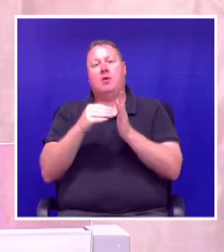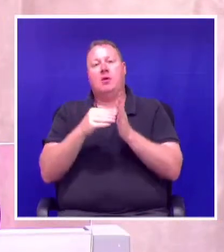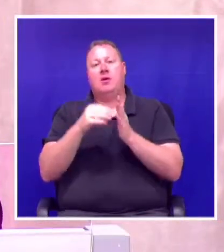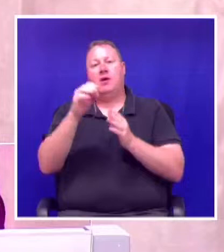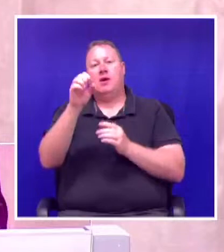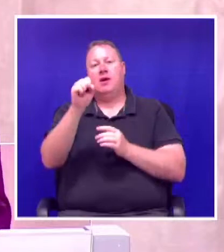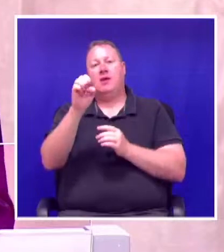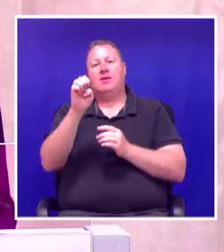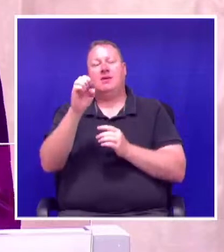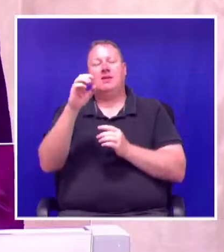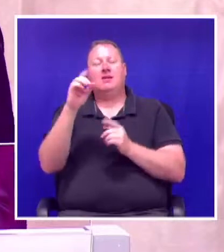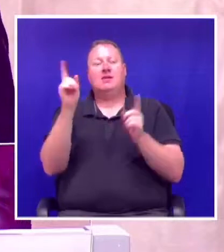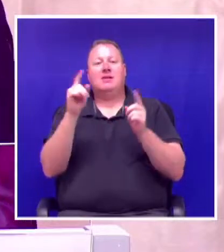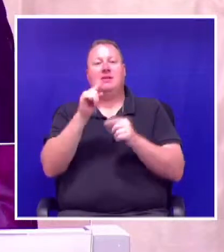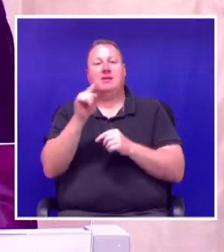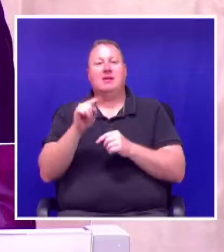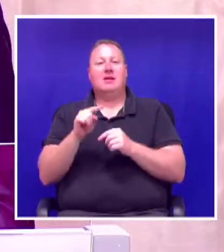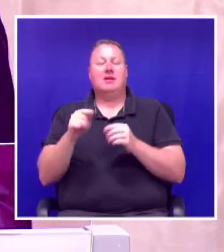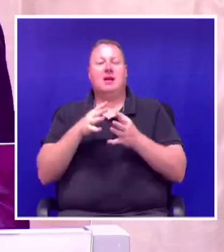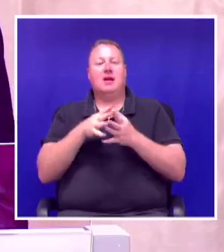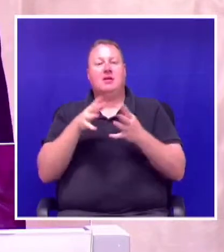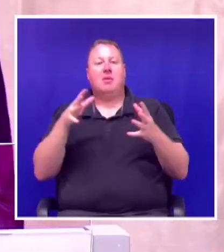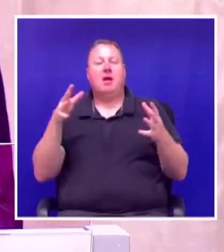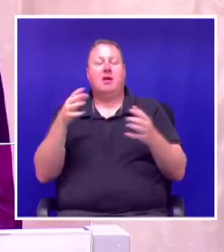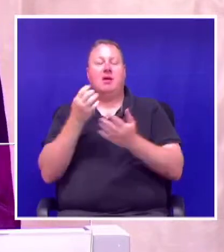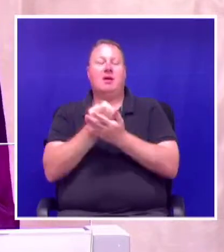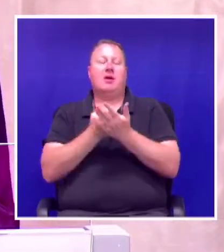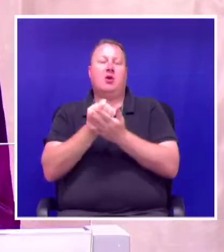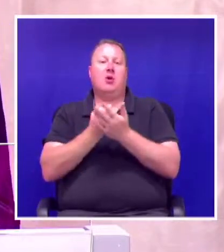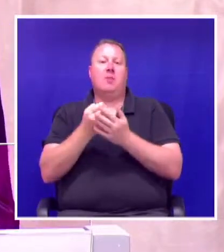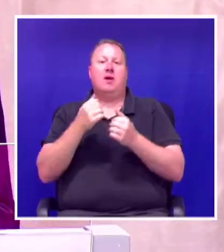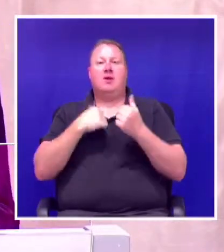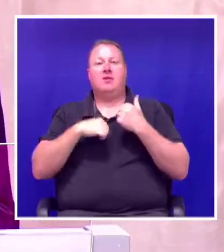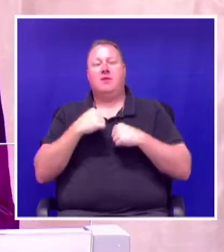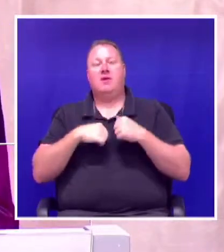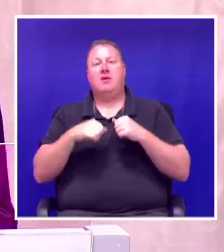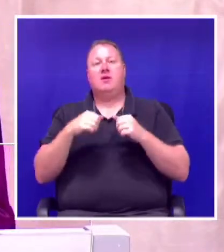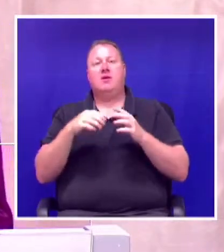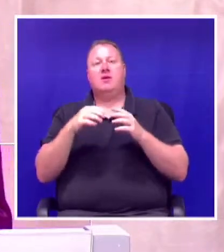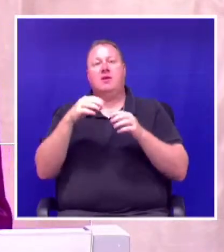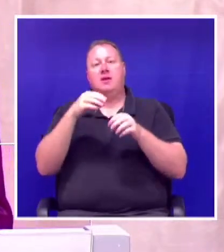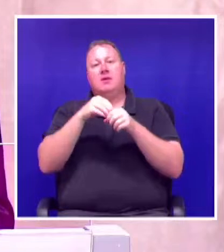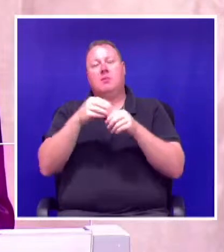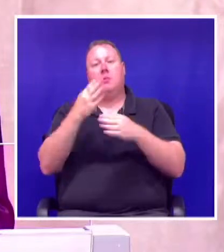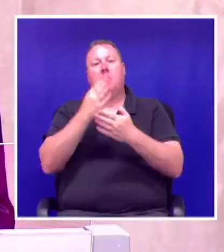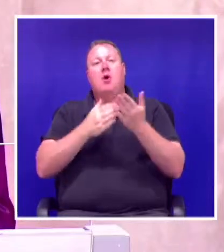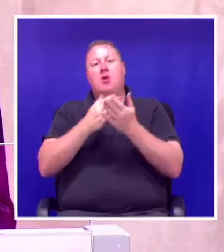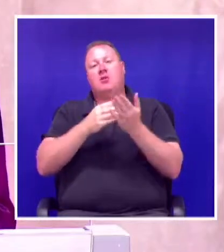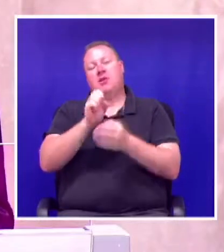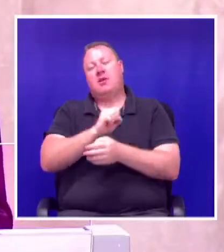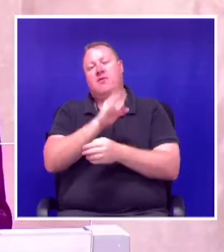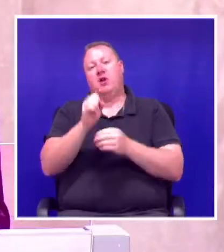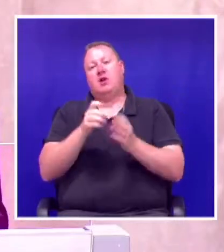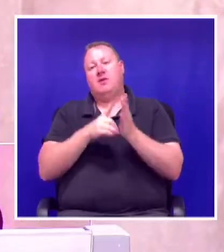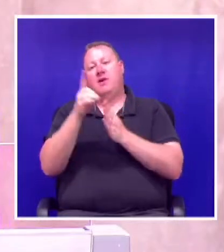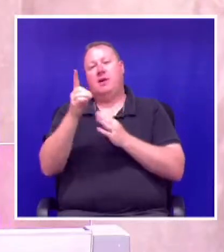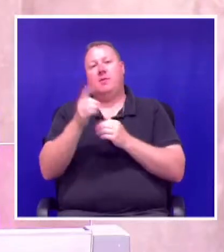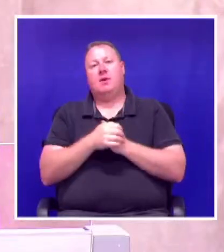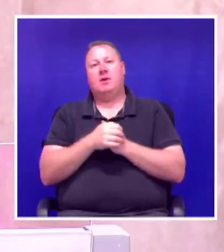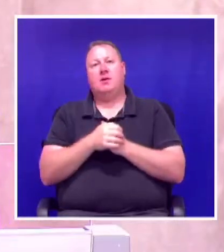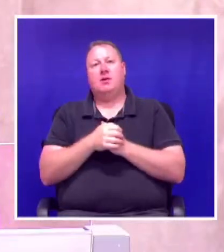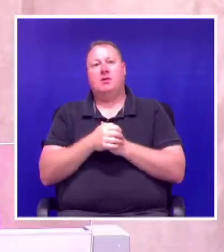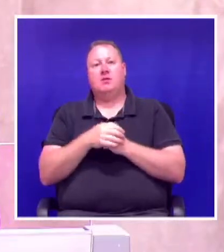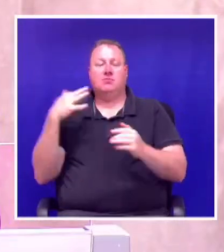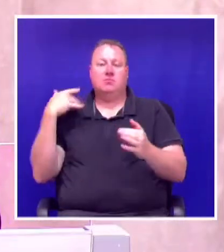expanding economic activity in underdeveloped parts of South Africa. To date, there are